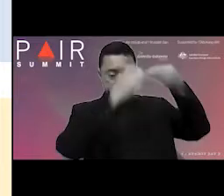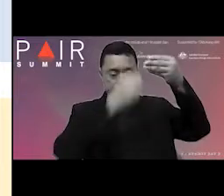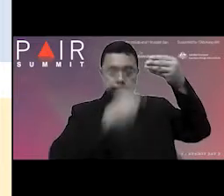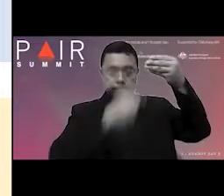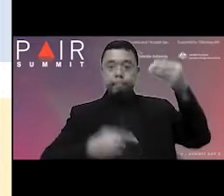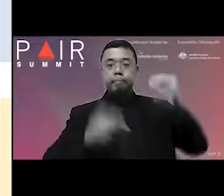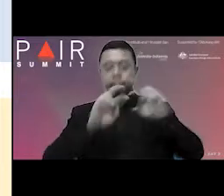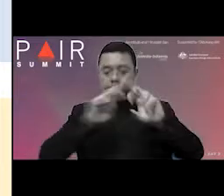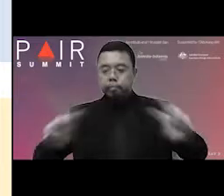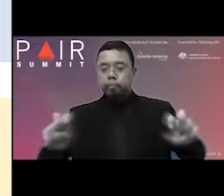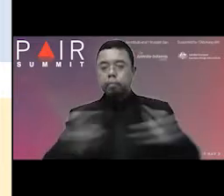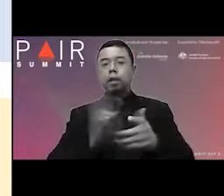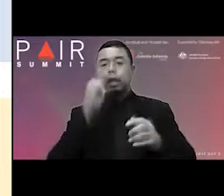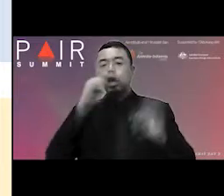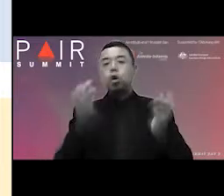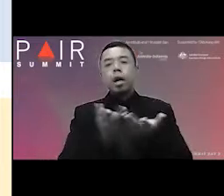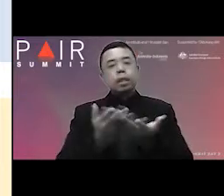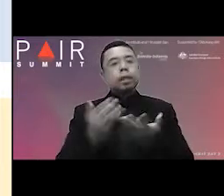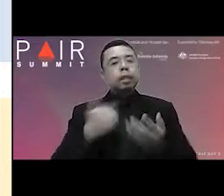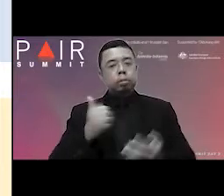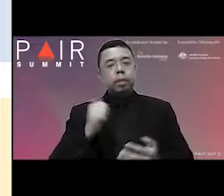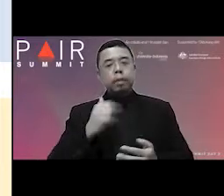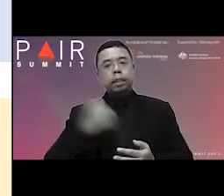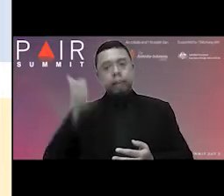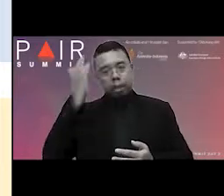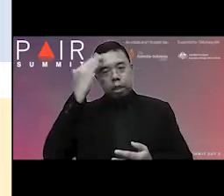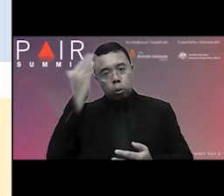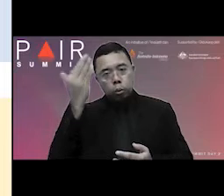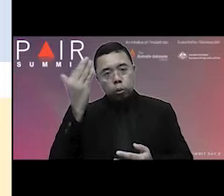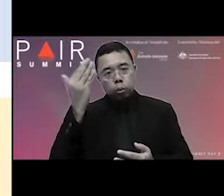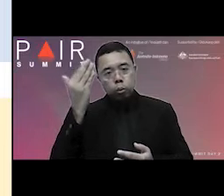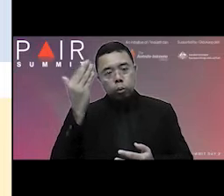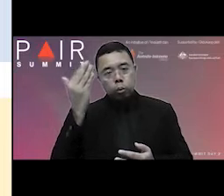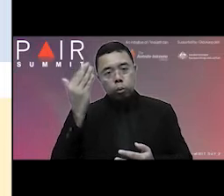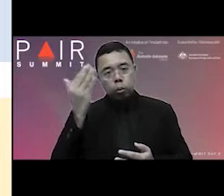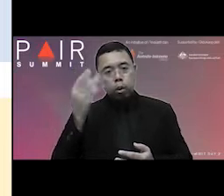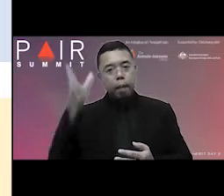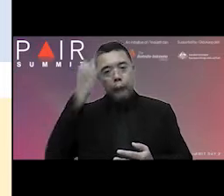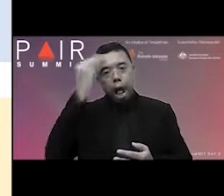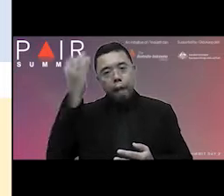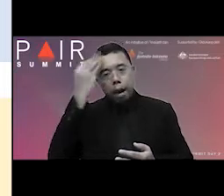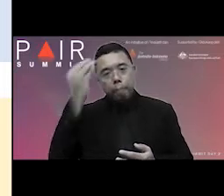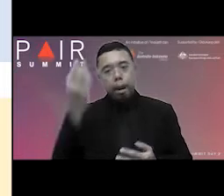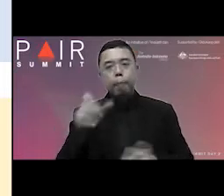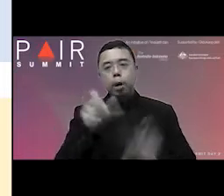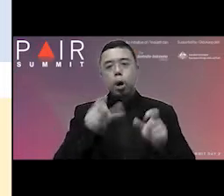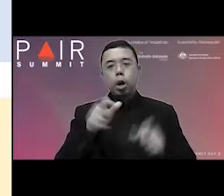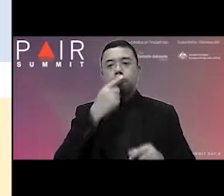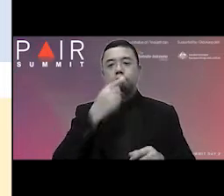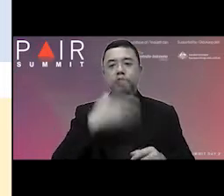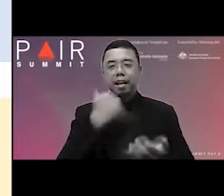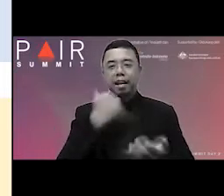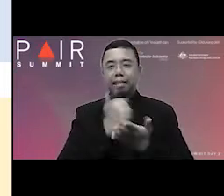challenges that stakeholders actually experience. Of course, in addition to those, we also did some observations regarding what